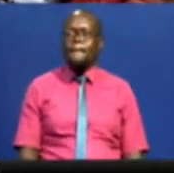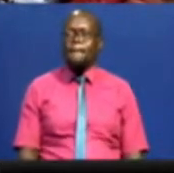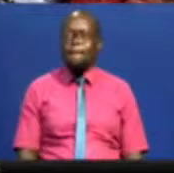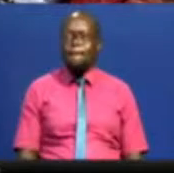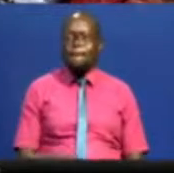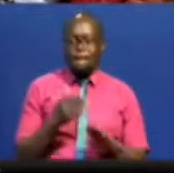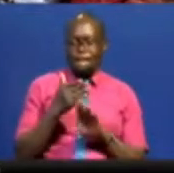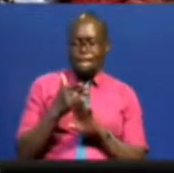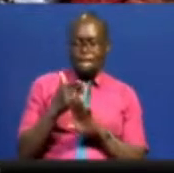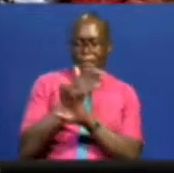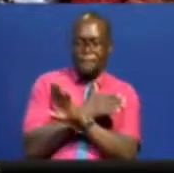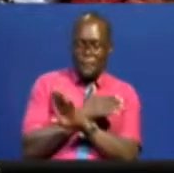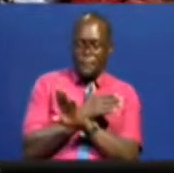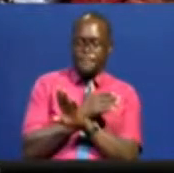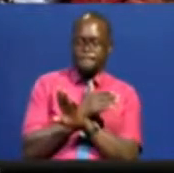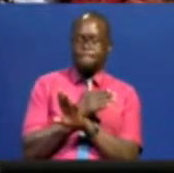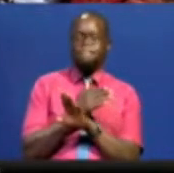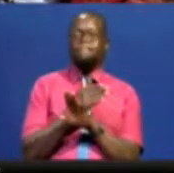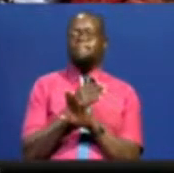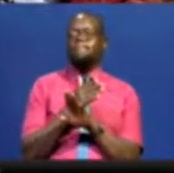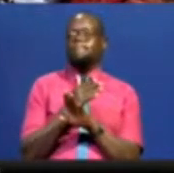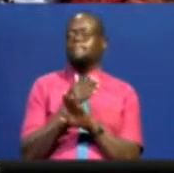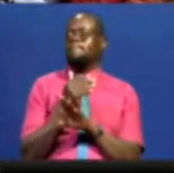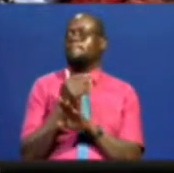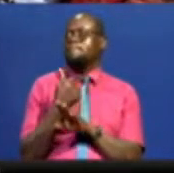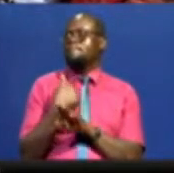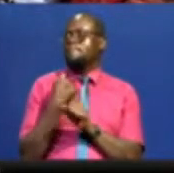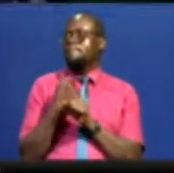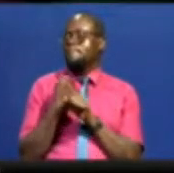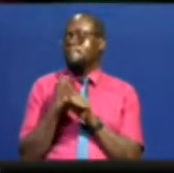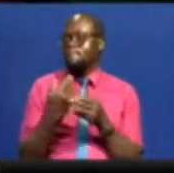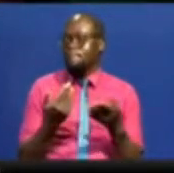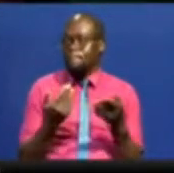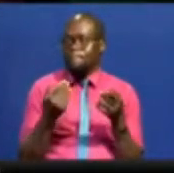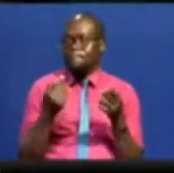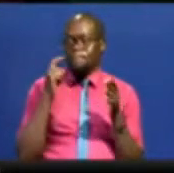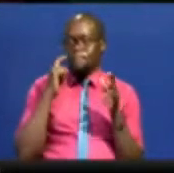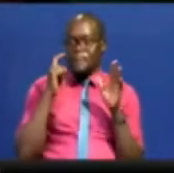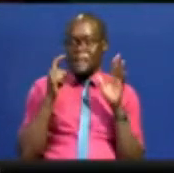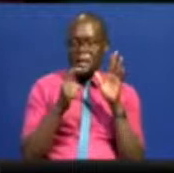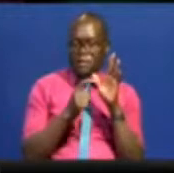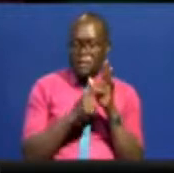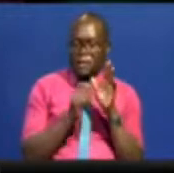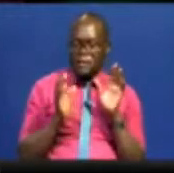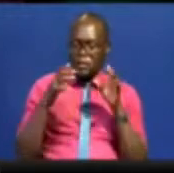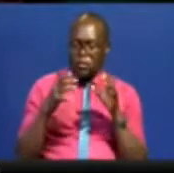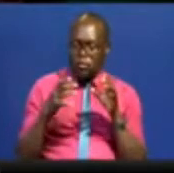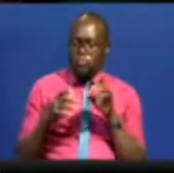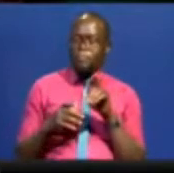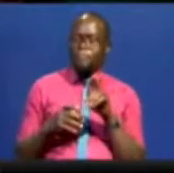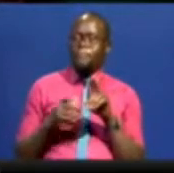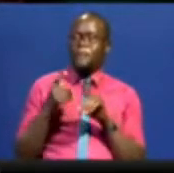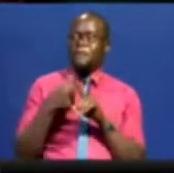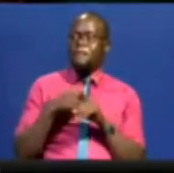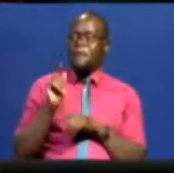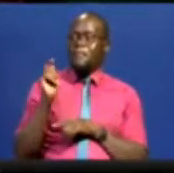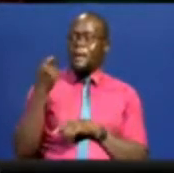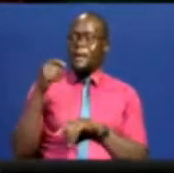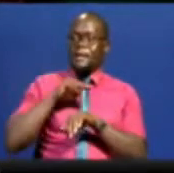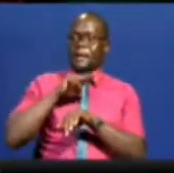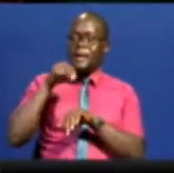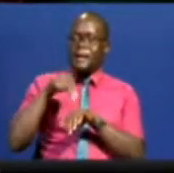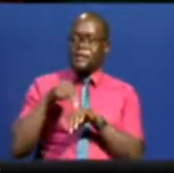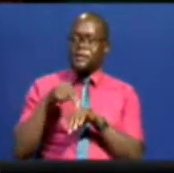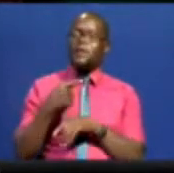Before we go to the next order, allow me to recognize the following delegation from the Kenya National Union